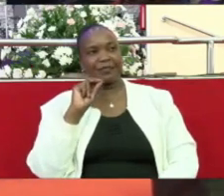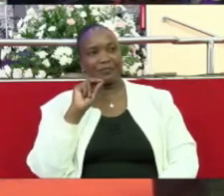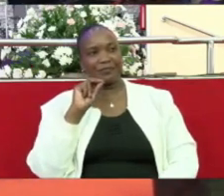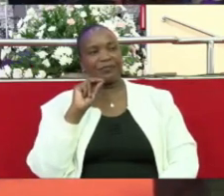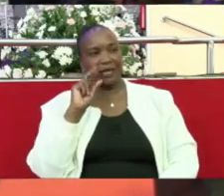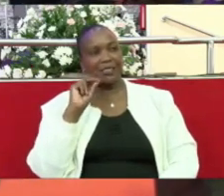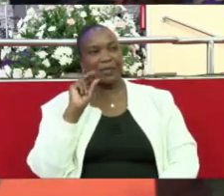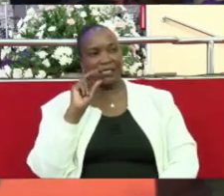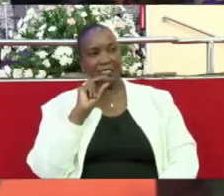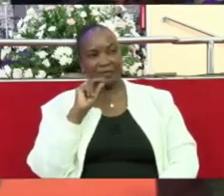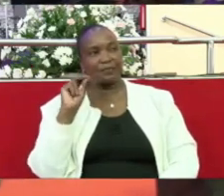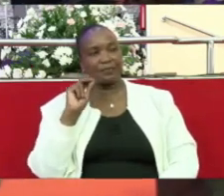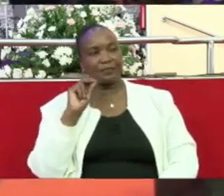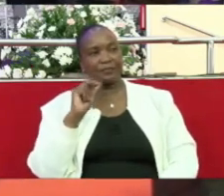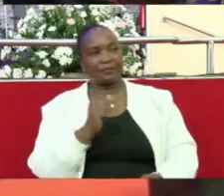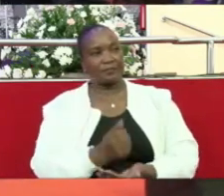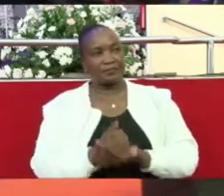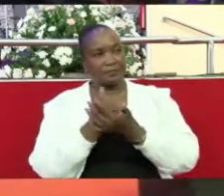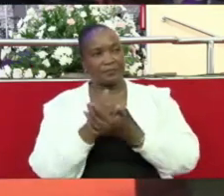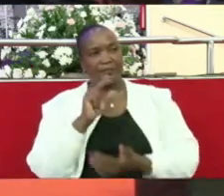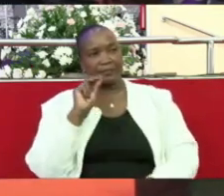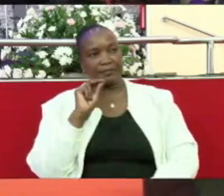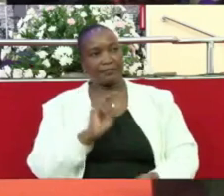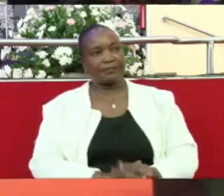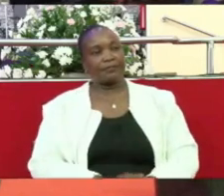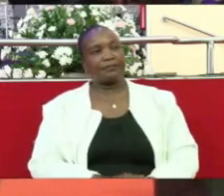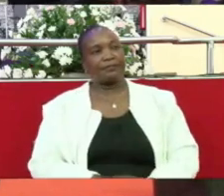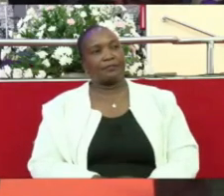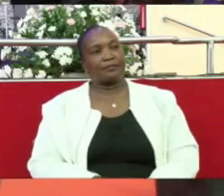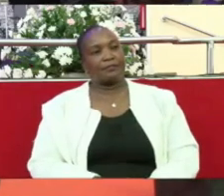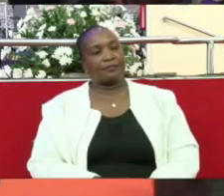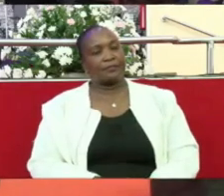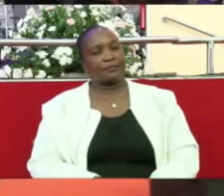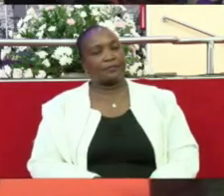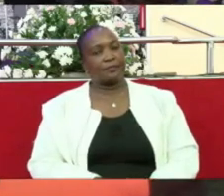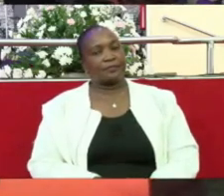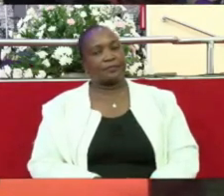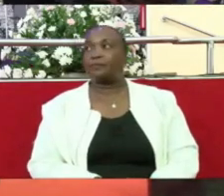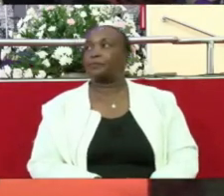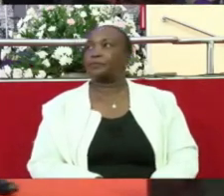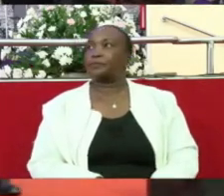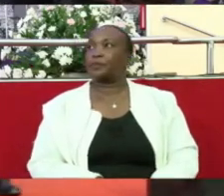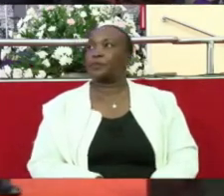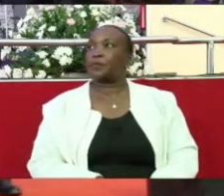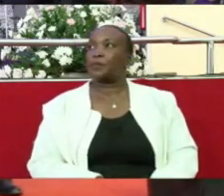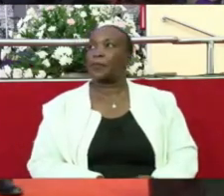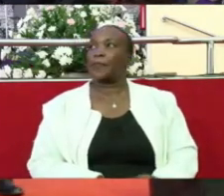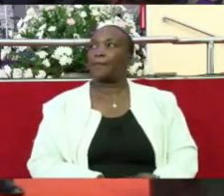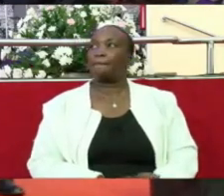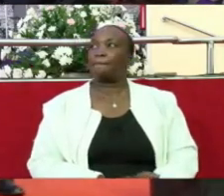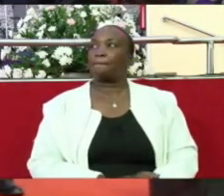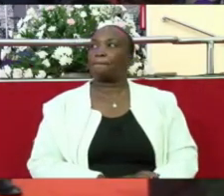the prayer that Paul was making, yani maombi ambayo Paulo alikuwa anaomba to the church of Colossians, kwa kanisa ya Wakolosai, is